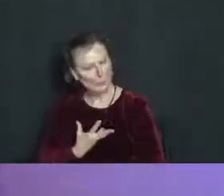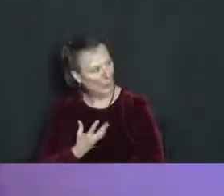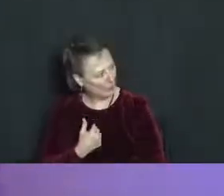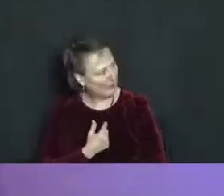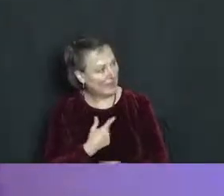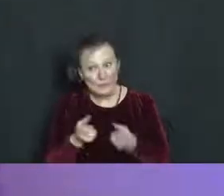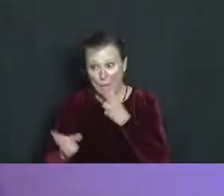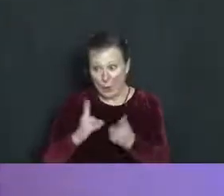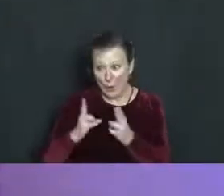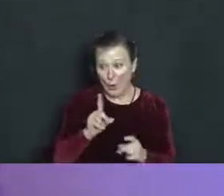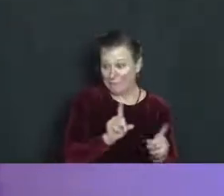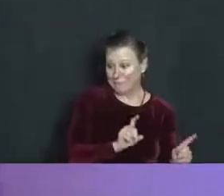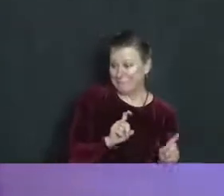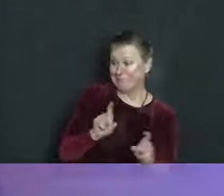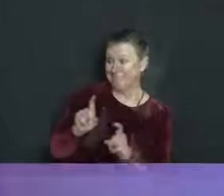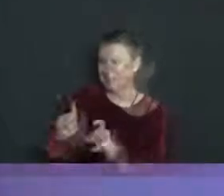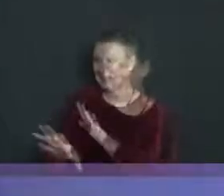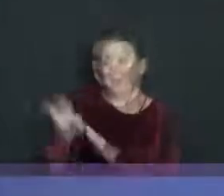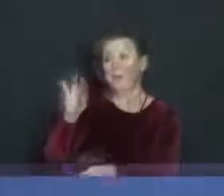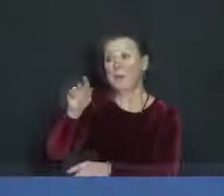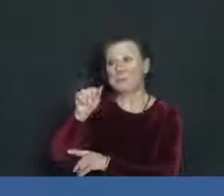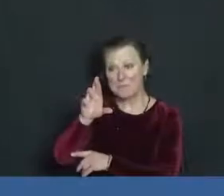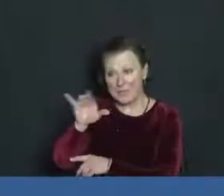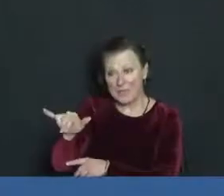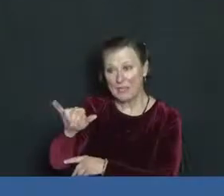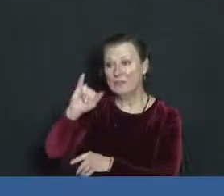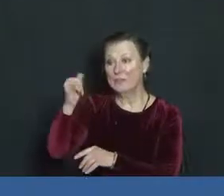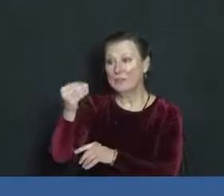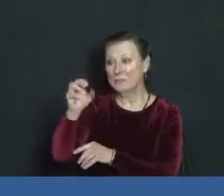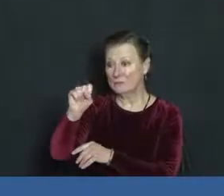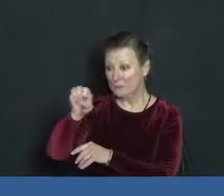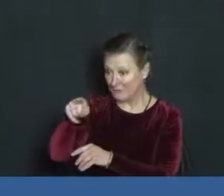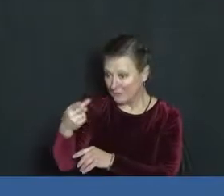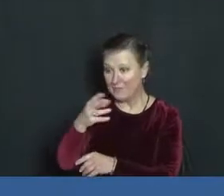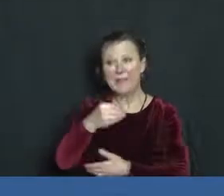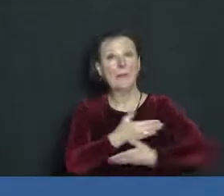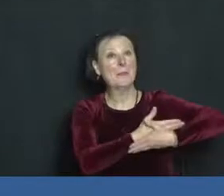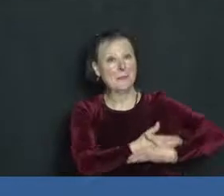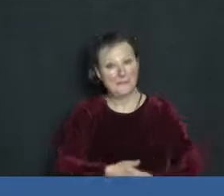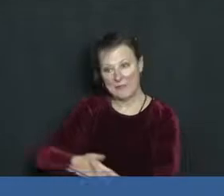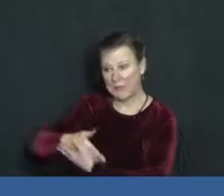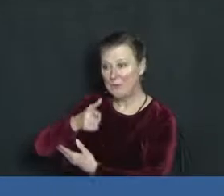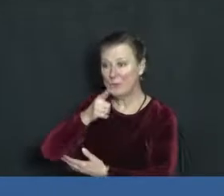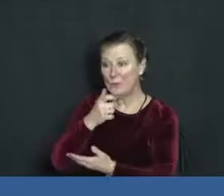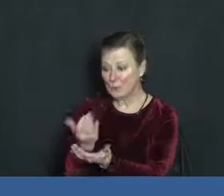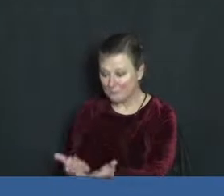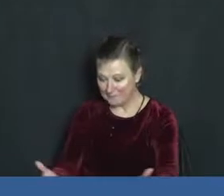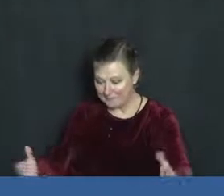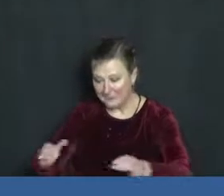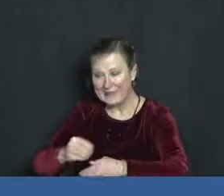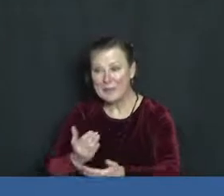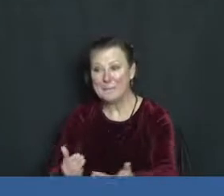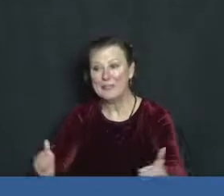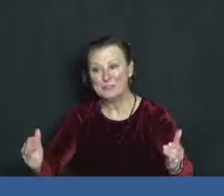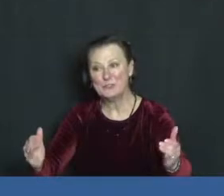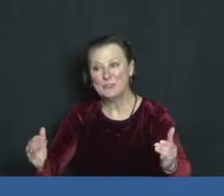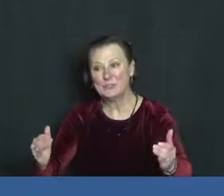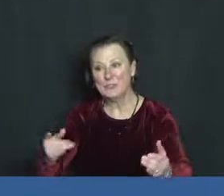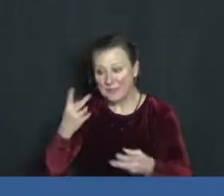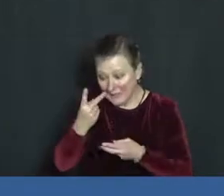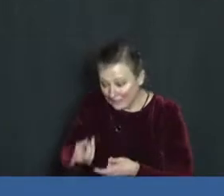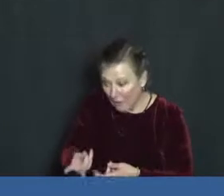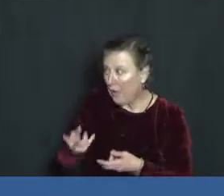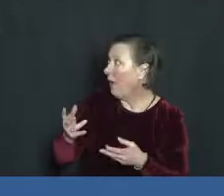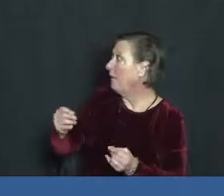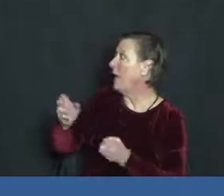So they hurried off and found Mary and Joseph and the baby who was lying in the manger. When they had seen him, they spread